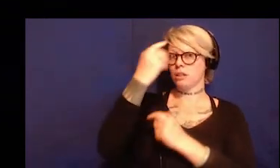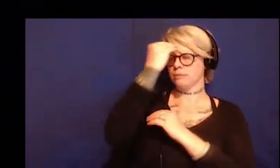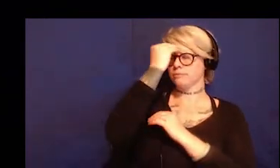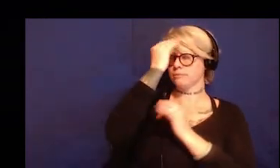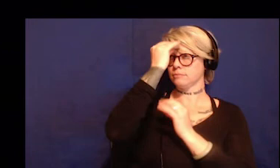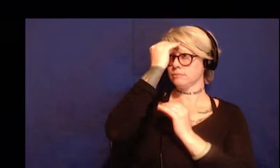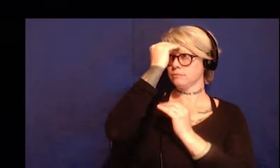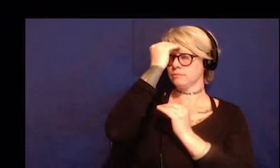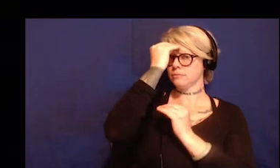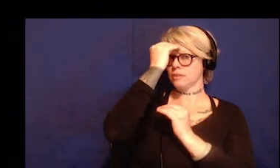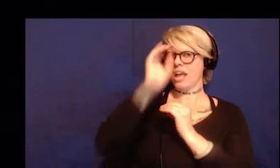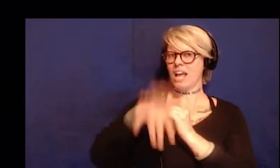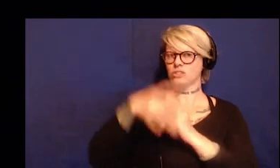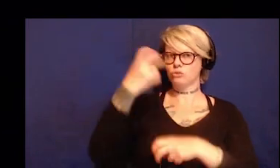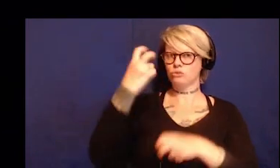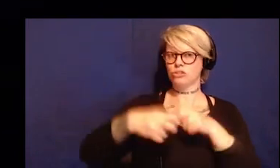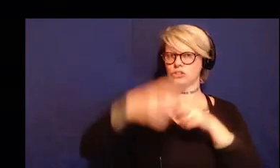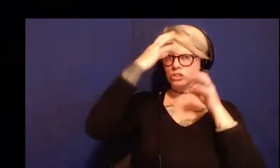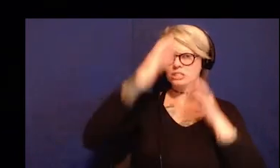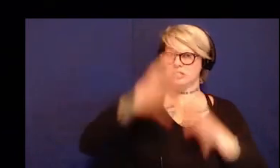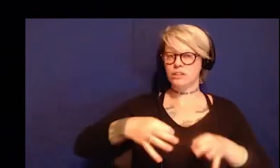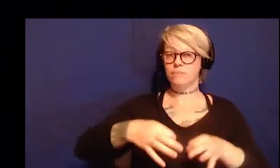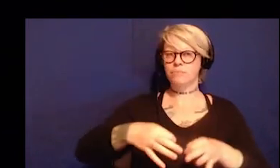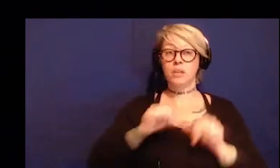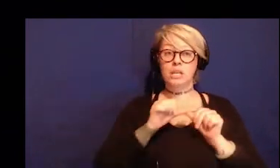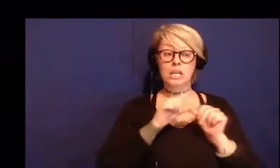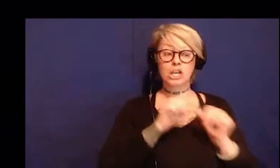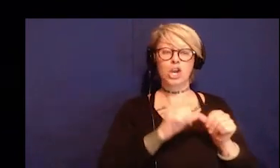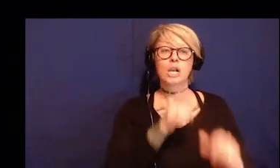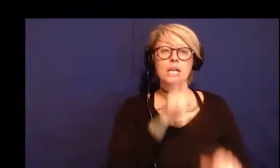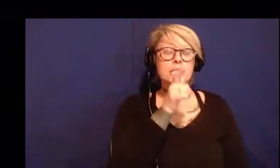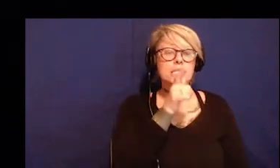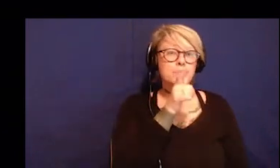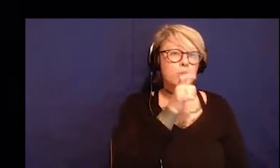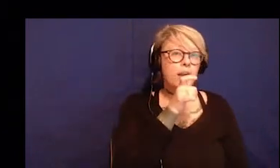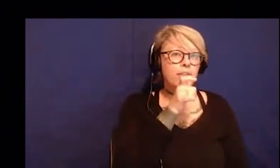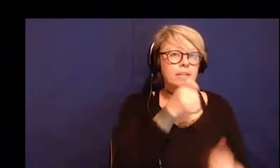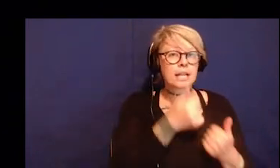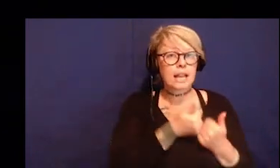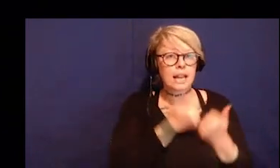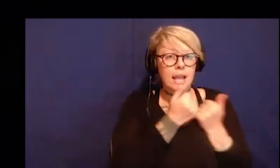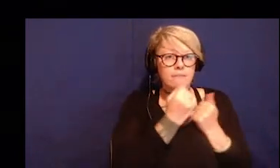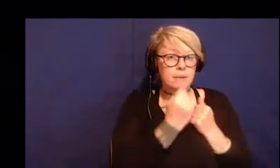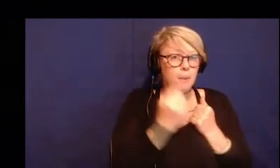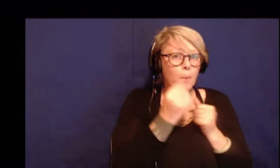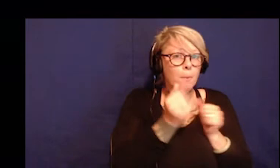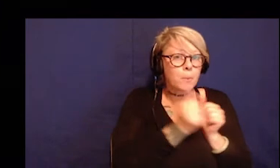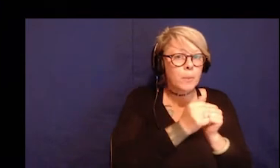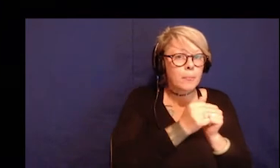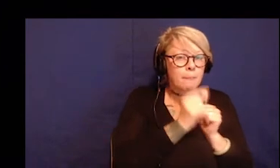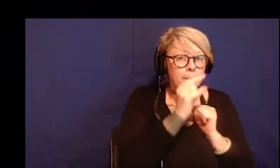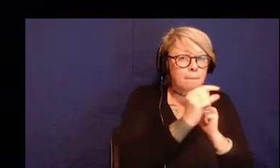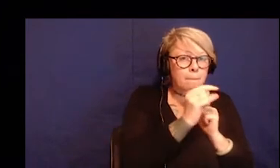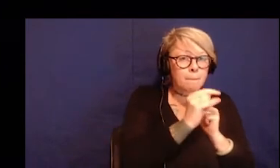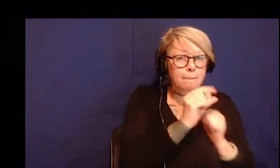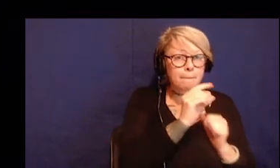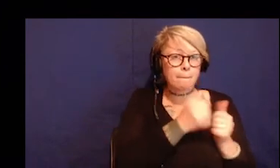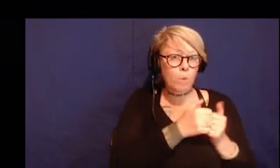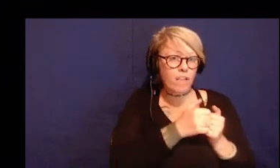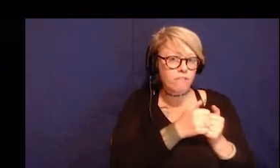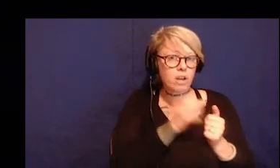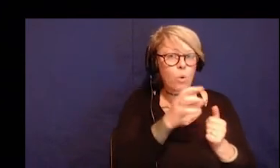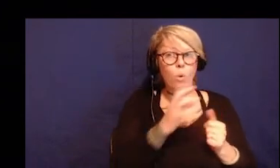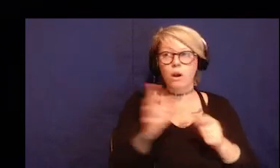making a difficult decision to continue her small private life at home with her miniature figurine boyfriend, or to face the big